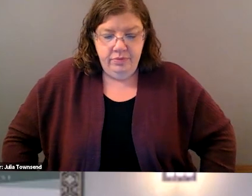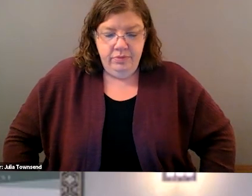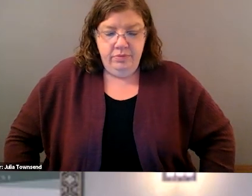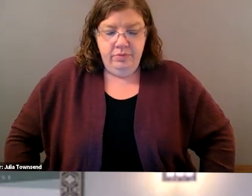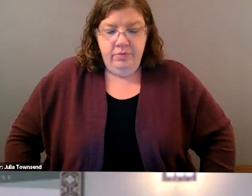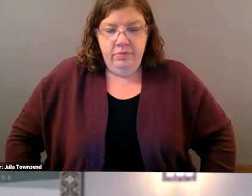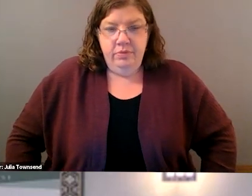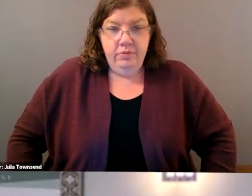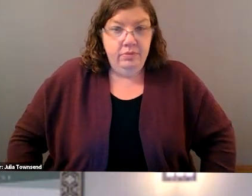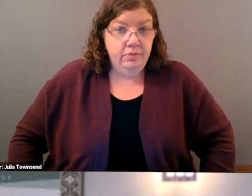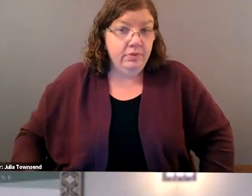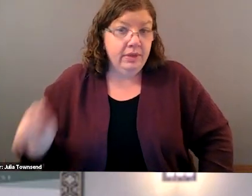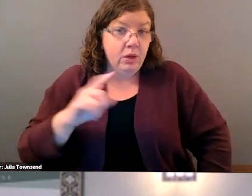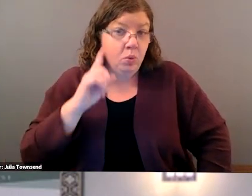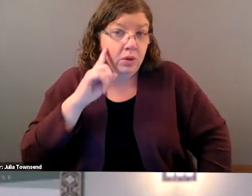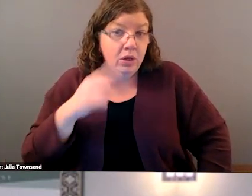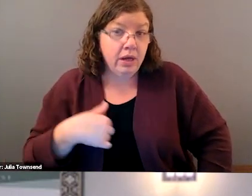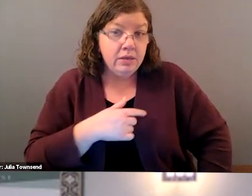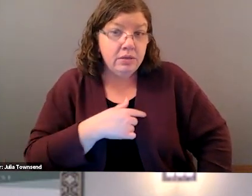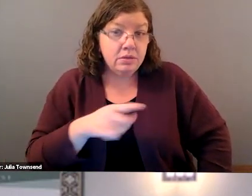Ms. Santos, can you hear us?